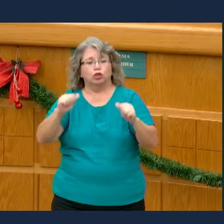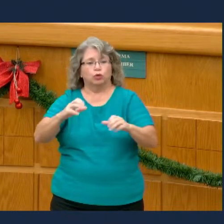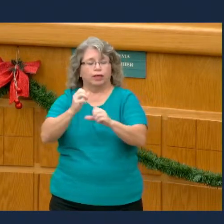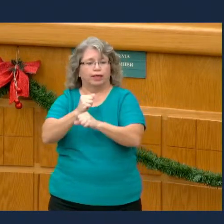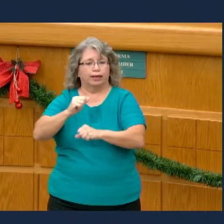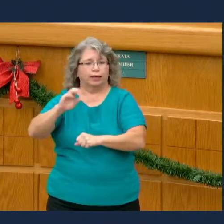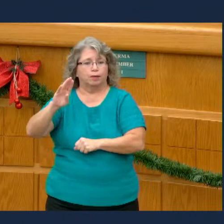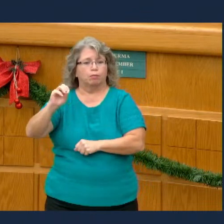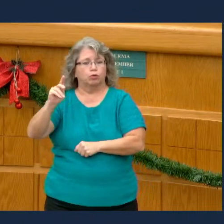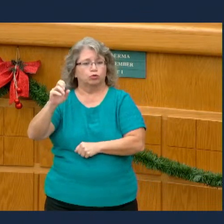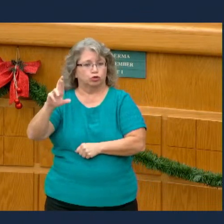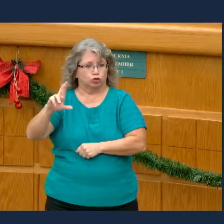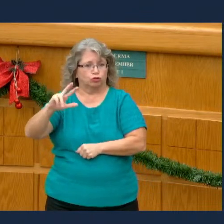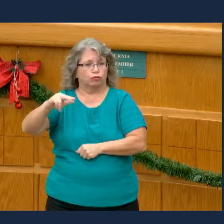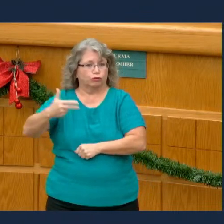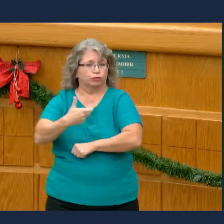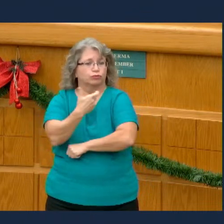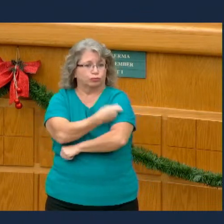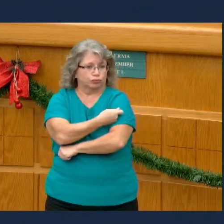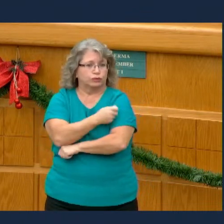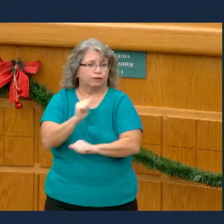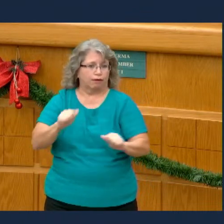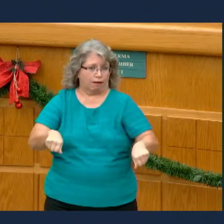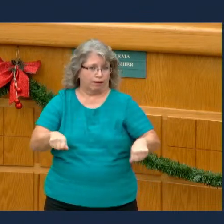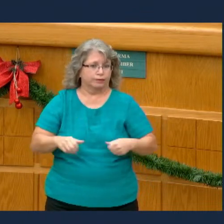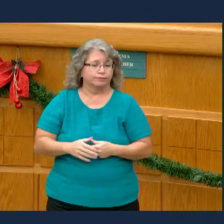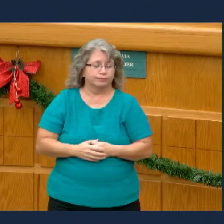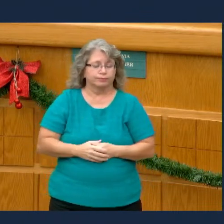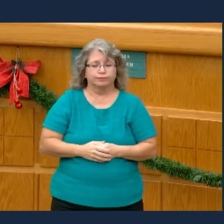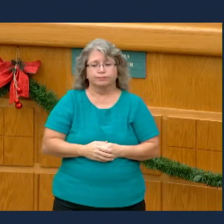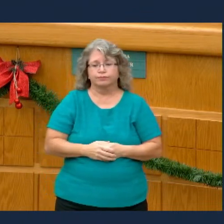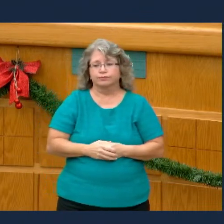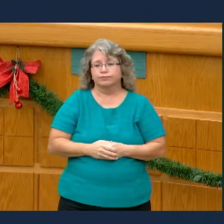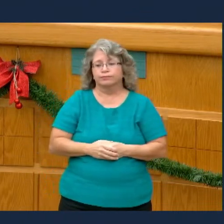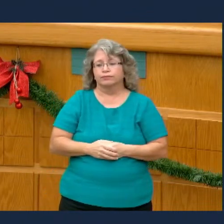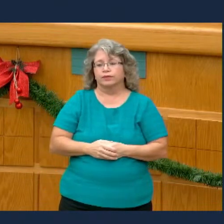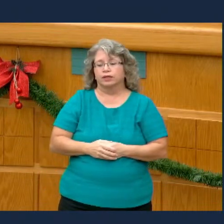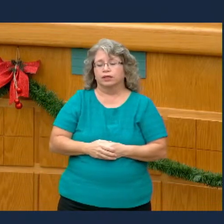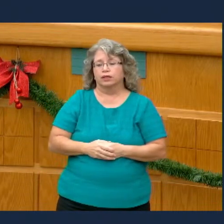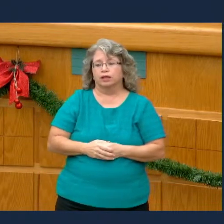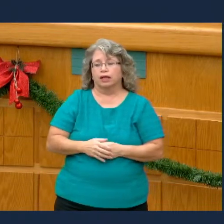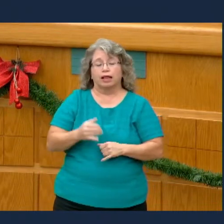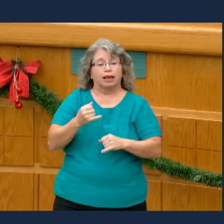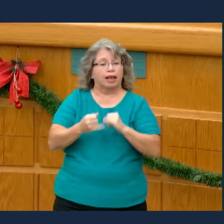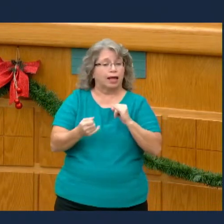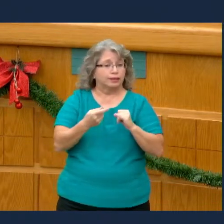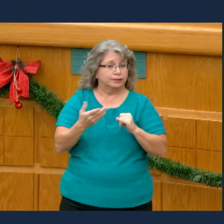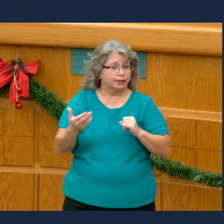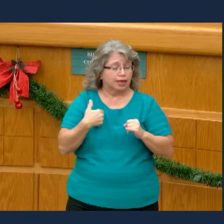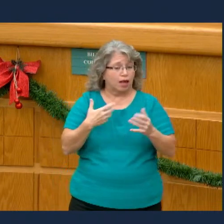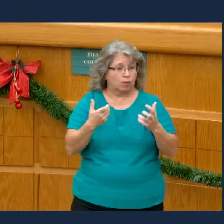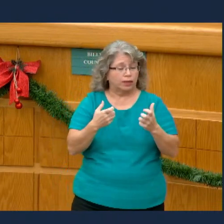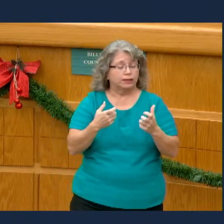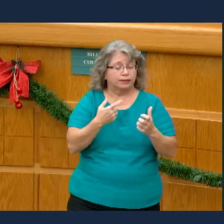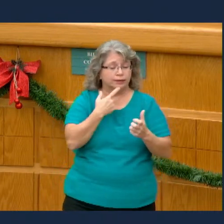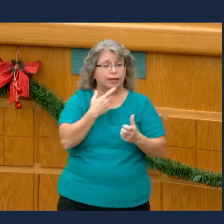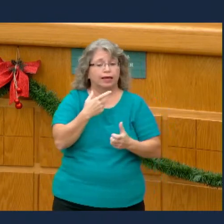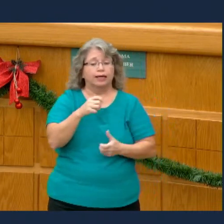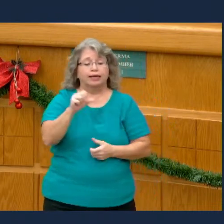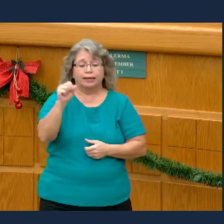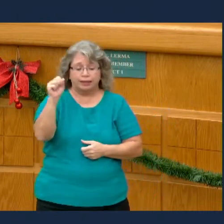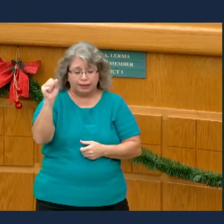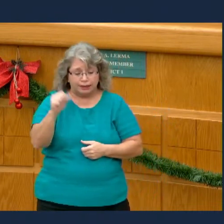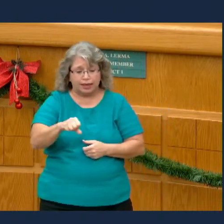I guess the last thing I want to say is that, again, the variant has been detected in Texas, as was